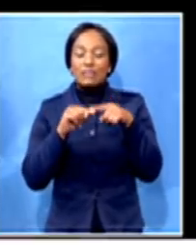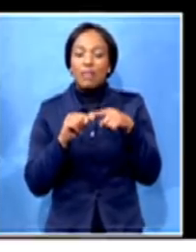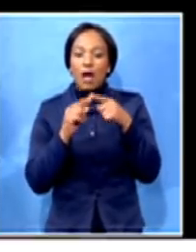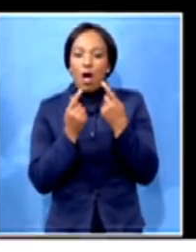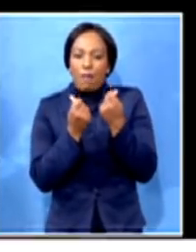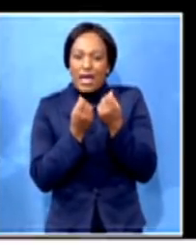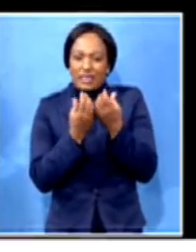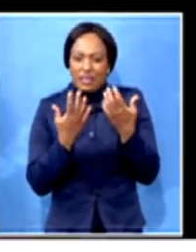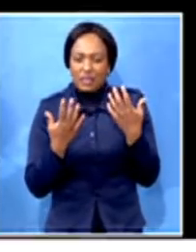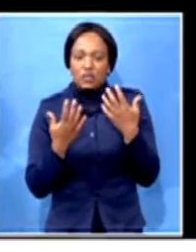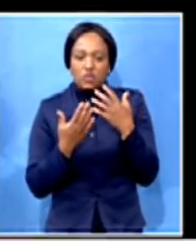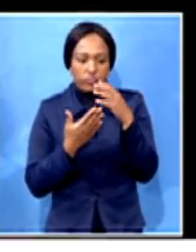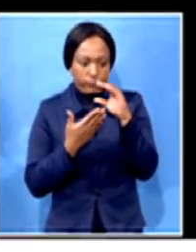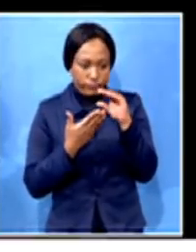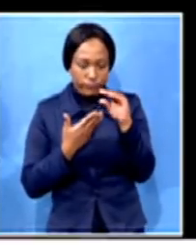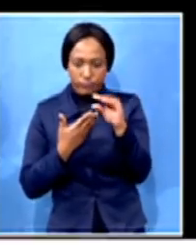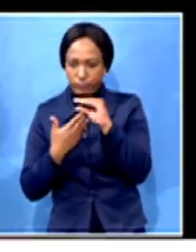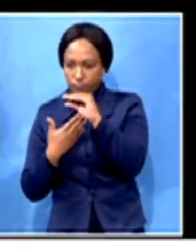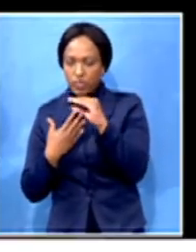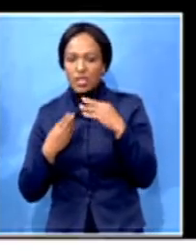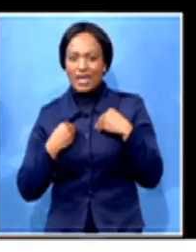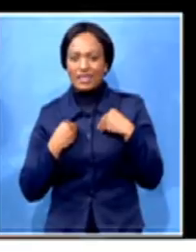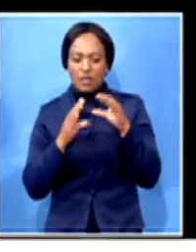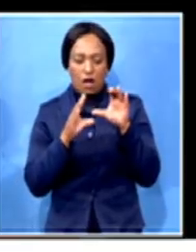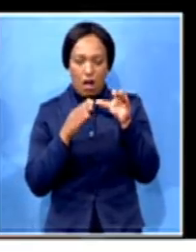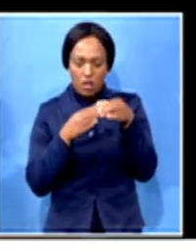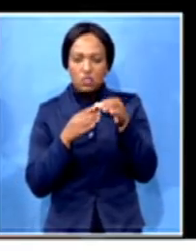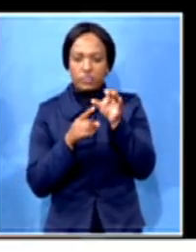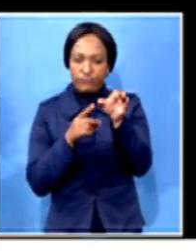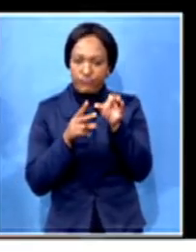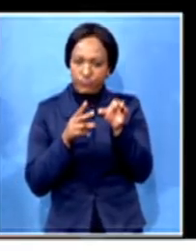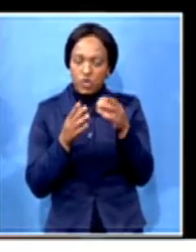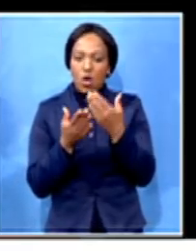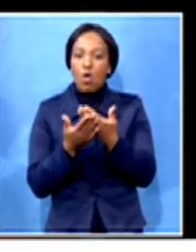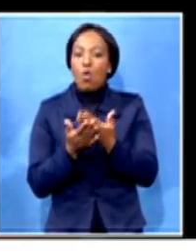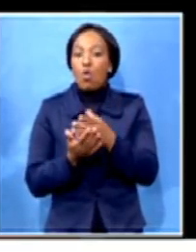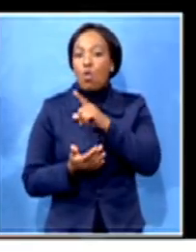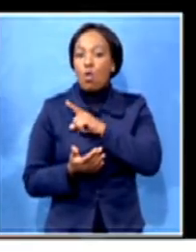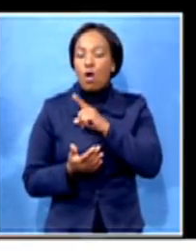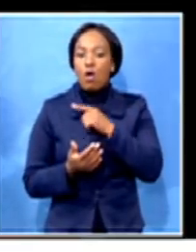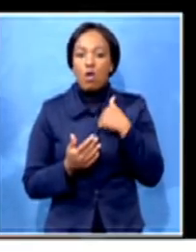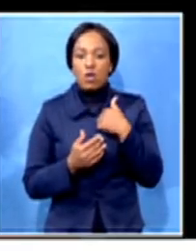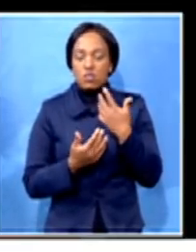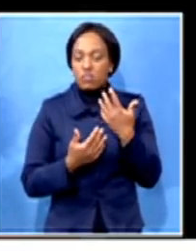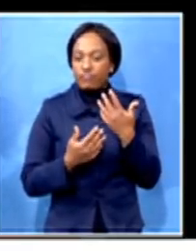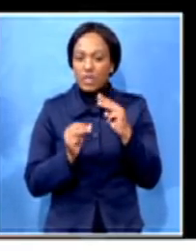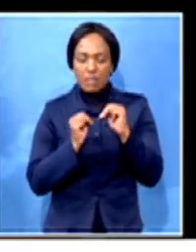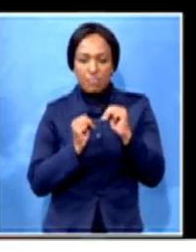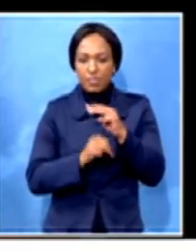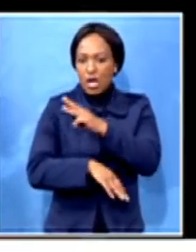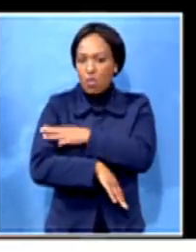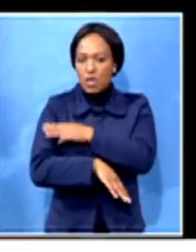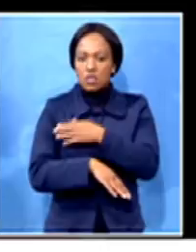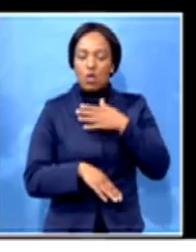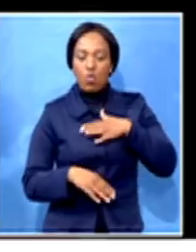in any particular asset class. The reason that is important is that, of course, if your fund manager particularly likes one